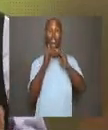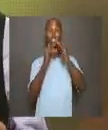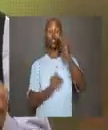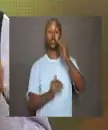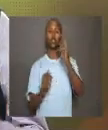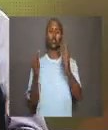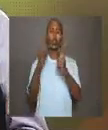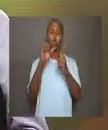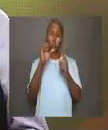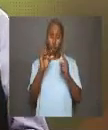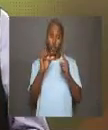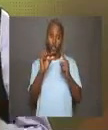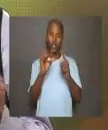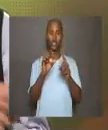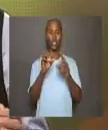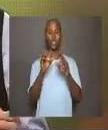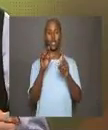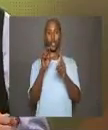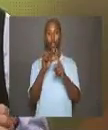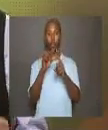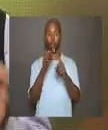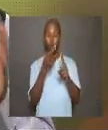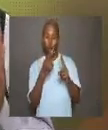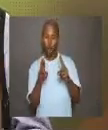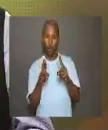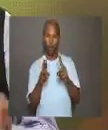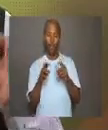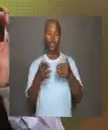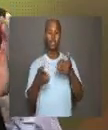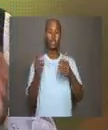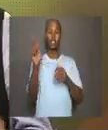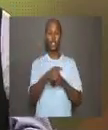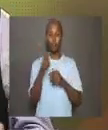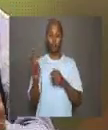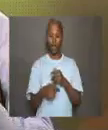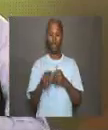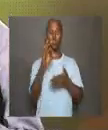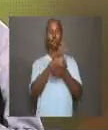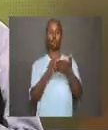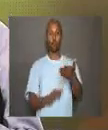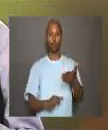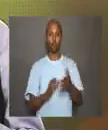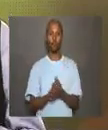to lowest terms, or in simplest form.